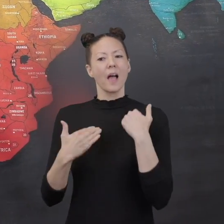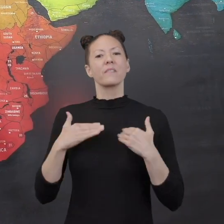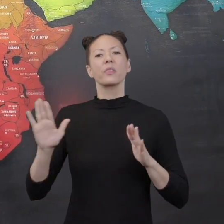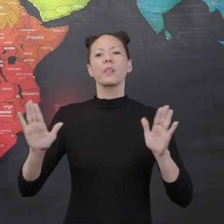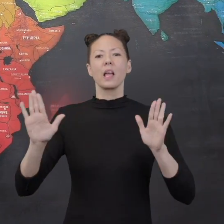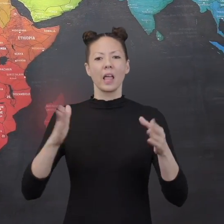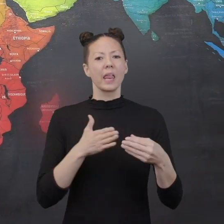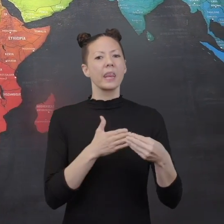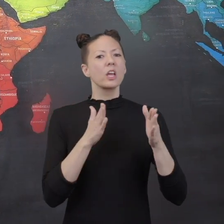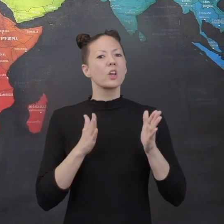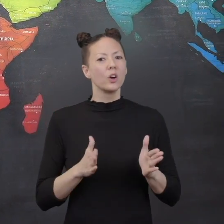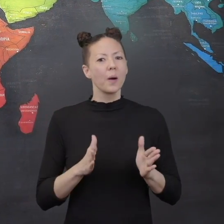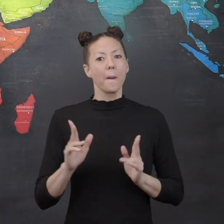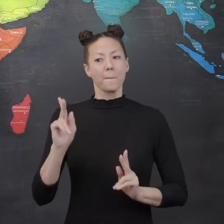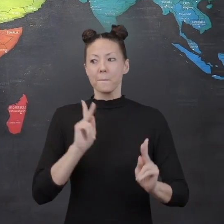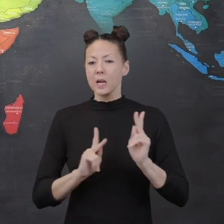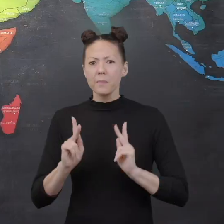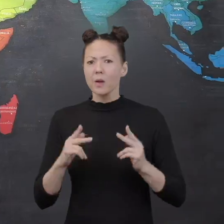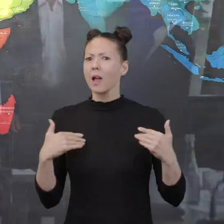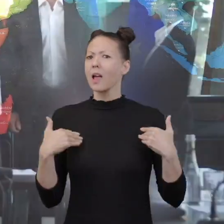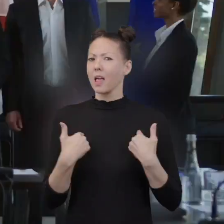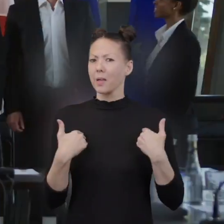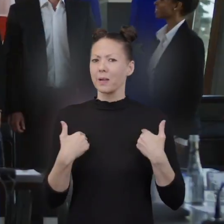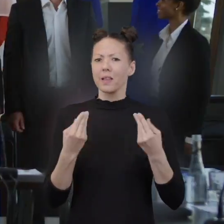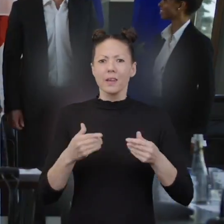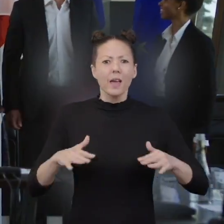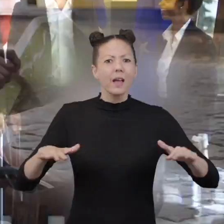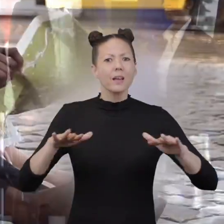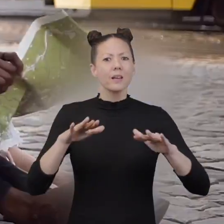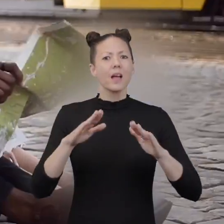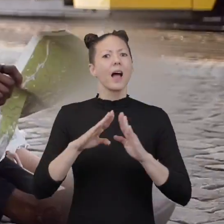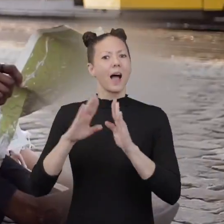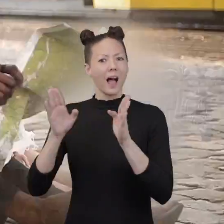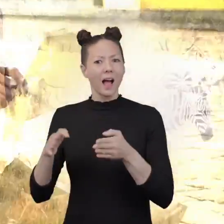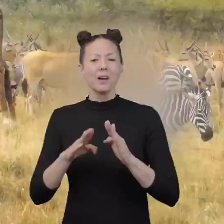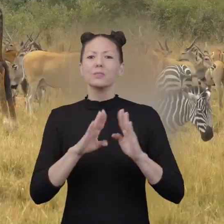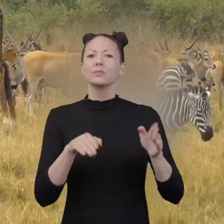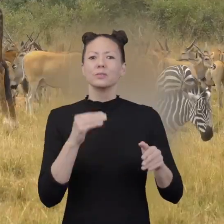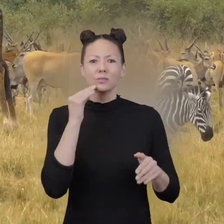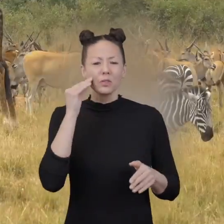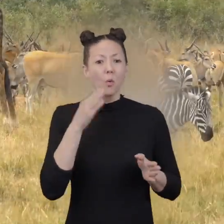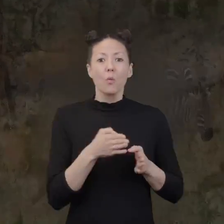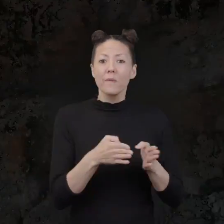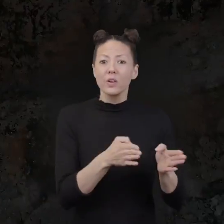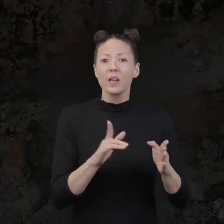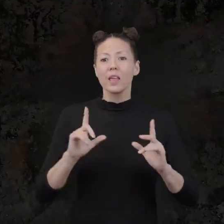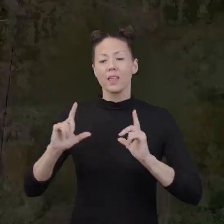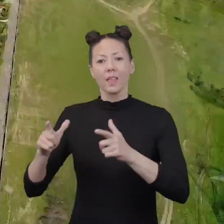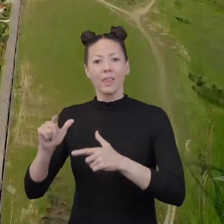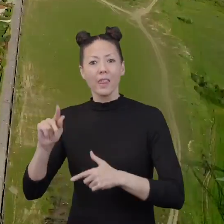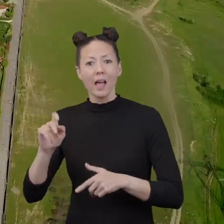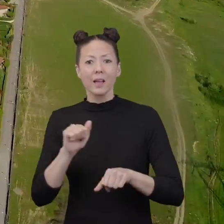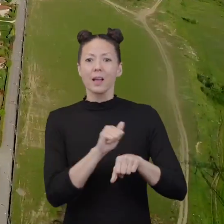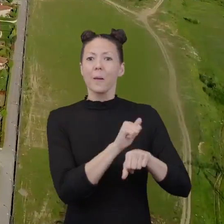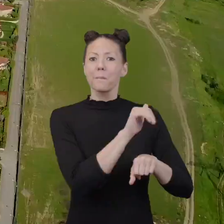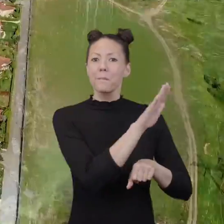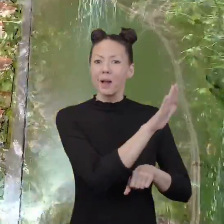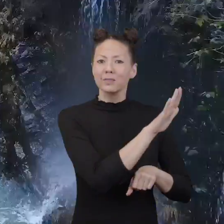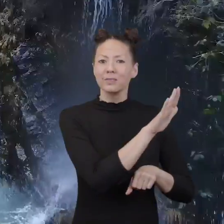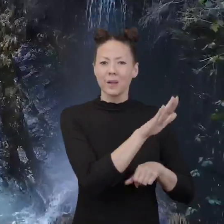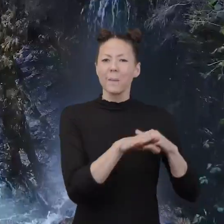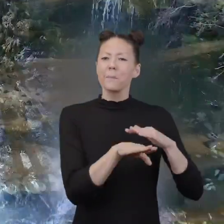up of countries, and those individual countries have leaders, people, animals, landscapes,